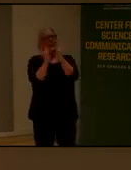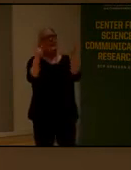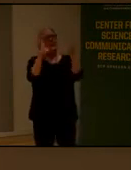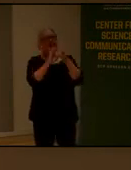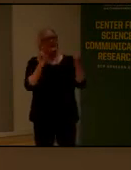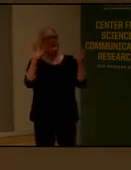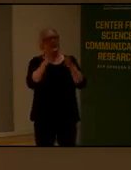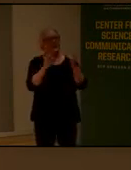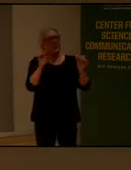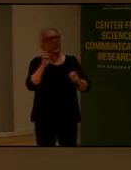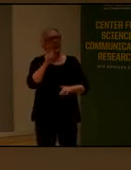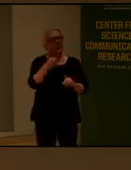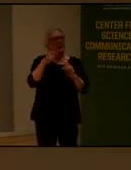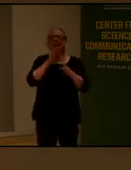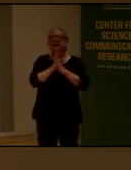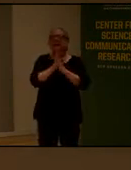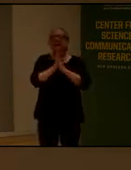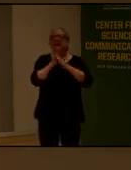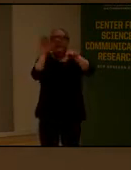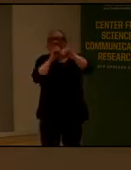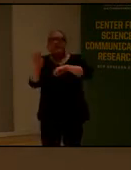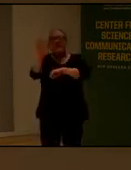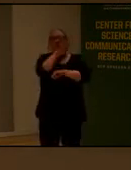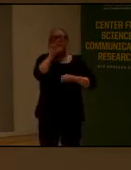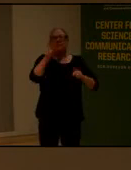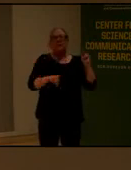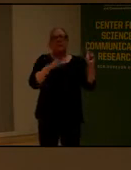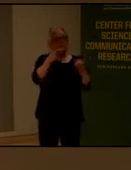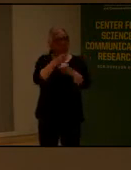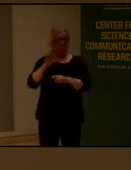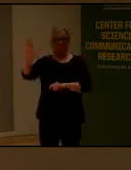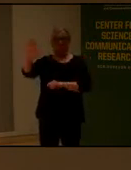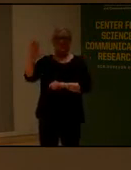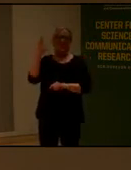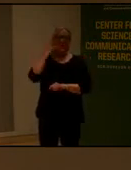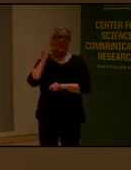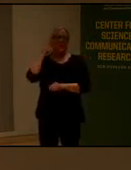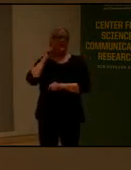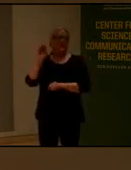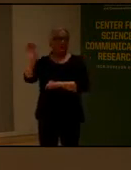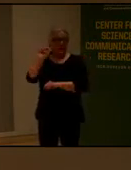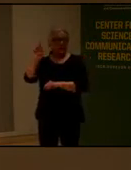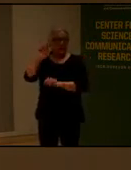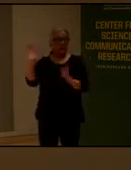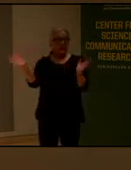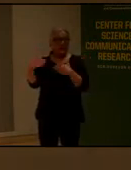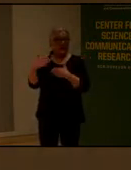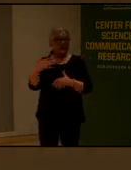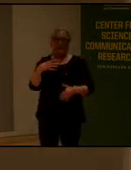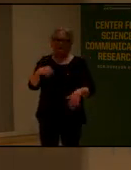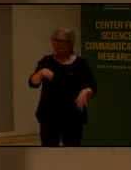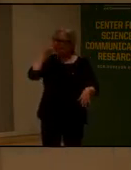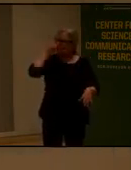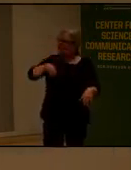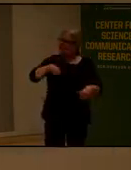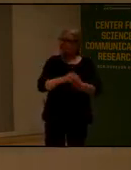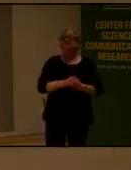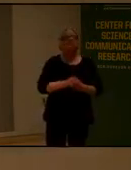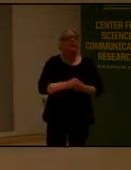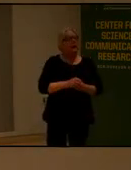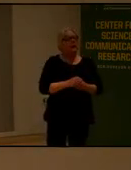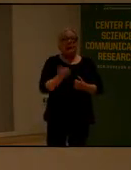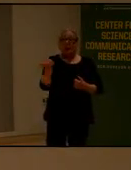speak to people, that even come from your own experience in the emergency room. I love that combination. Do we have